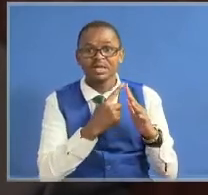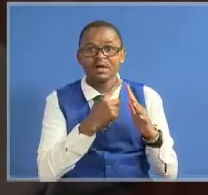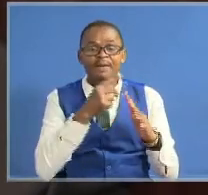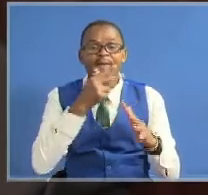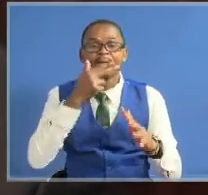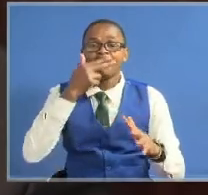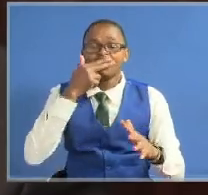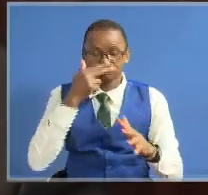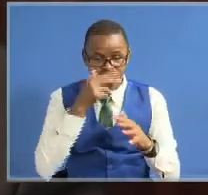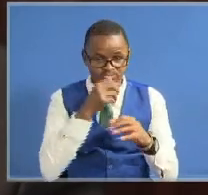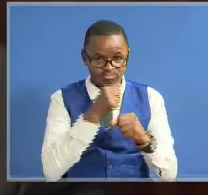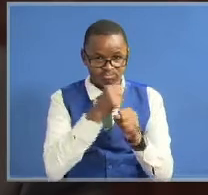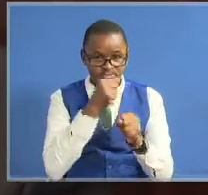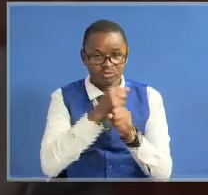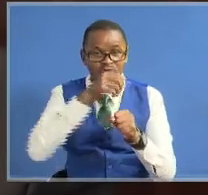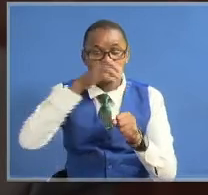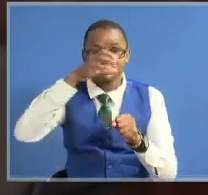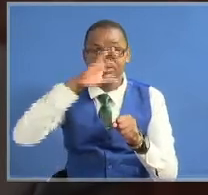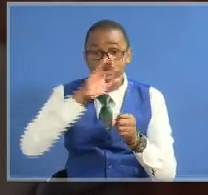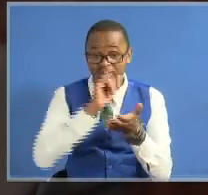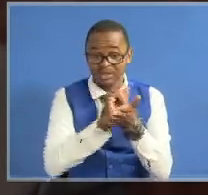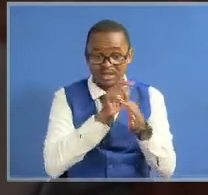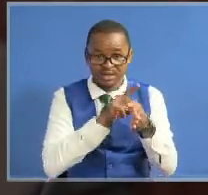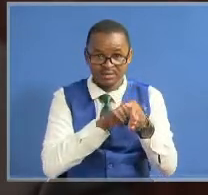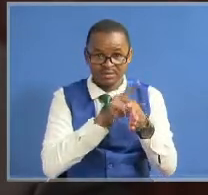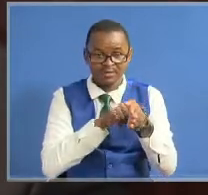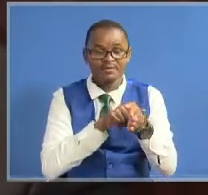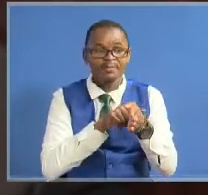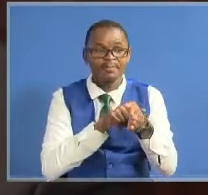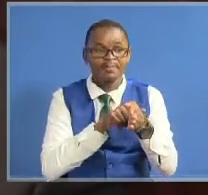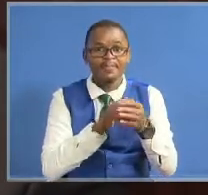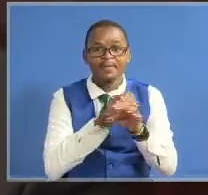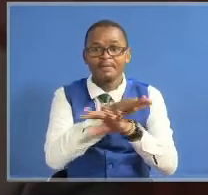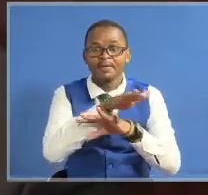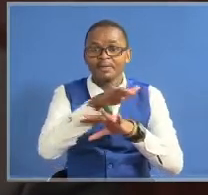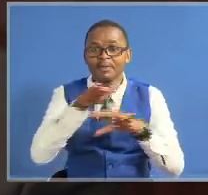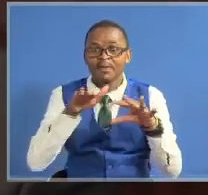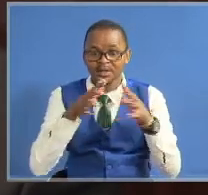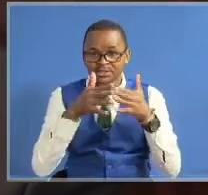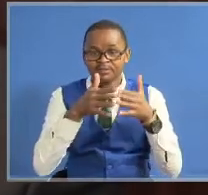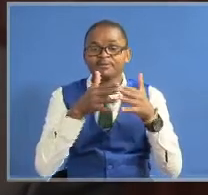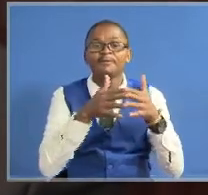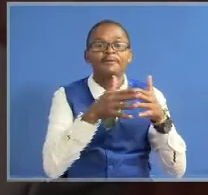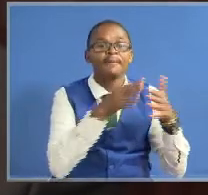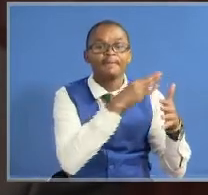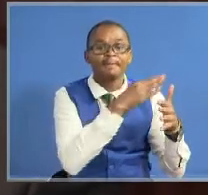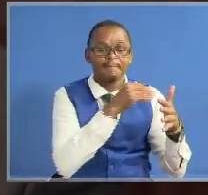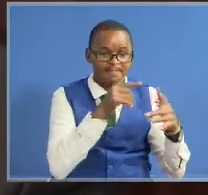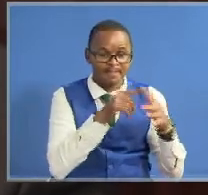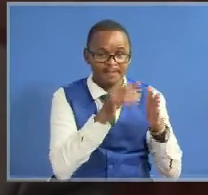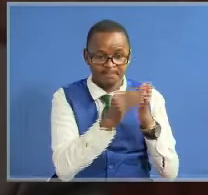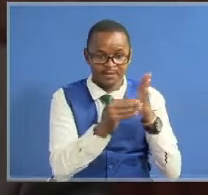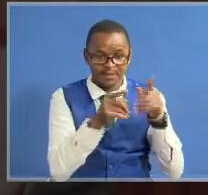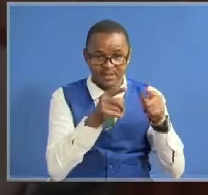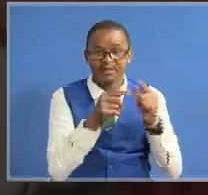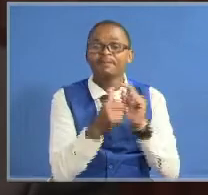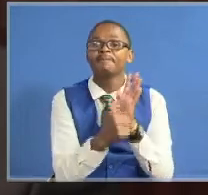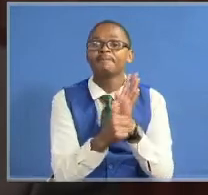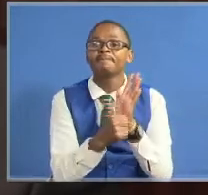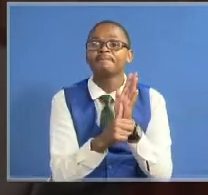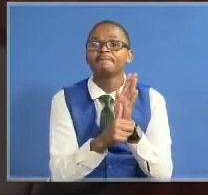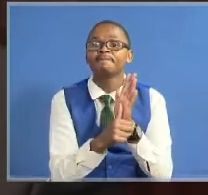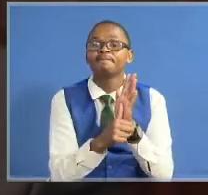when we experiment with drinking. That's when we explore our sexuality. And to address all these